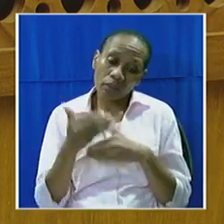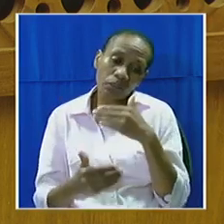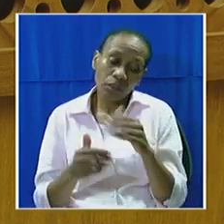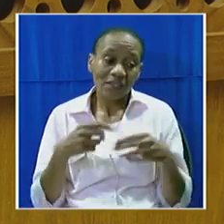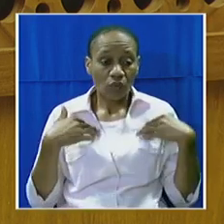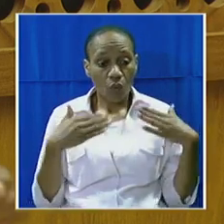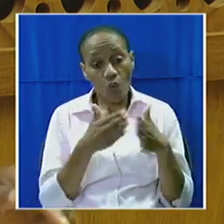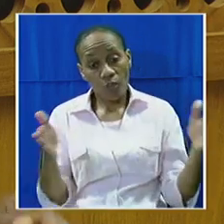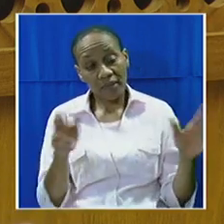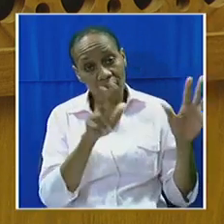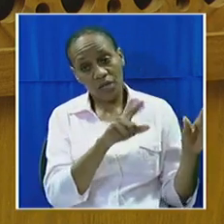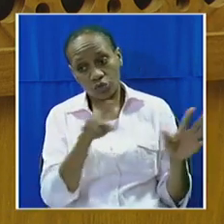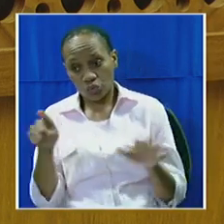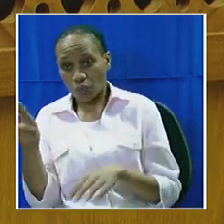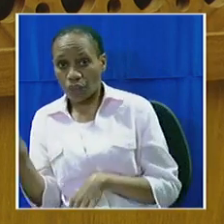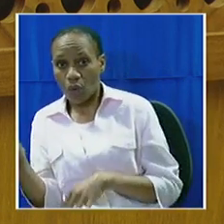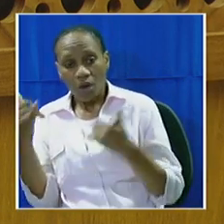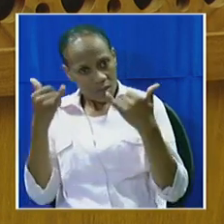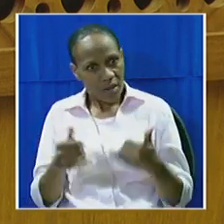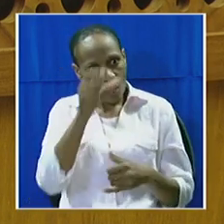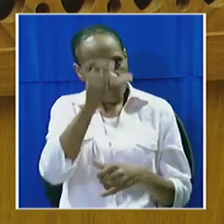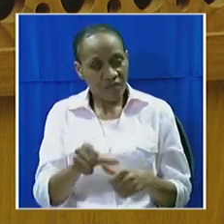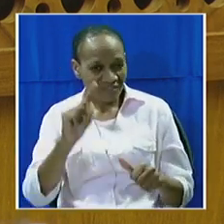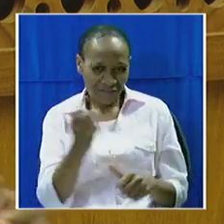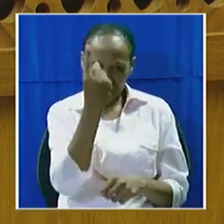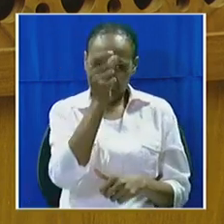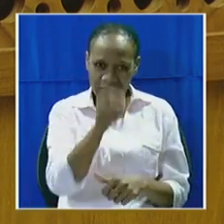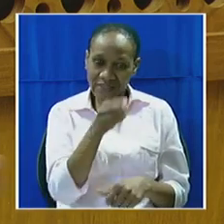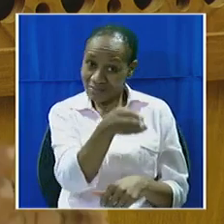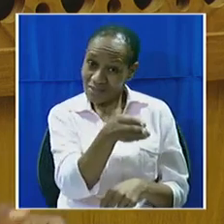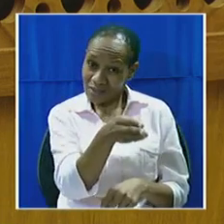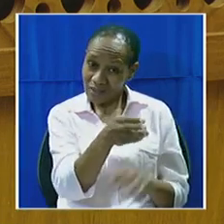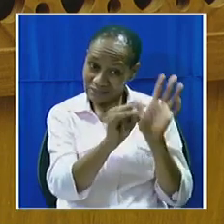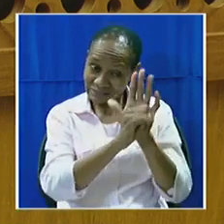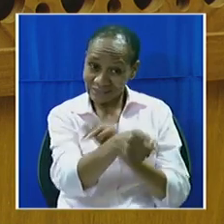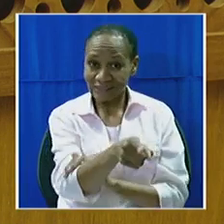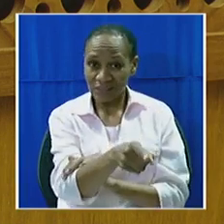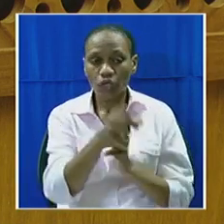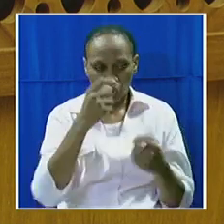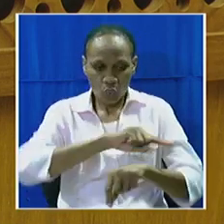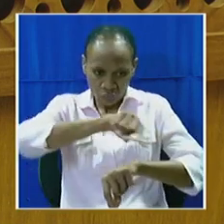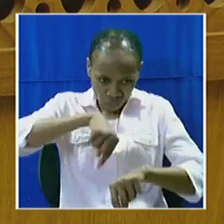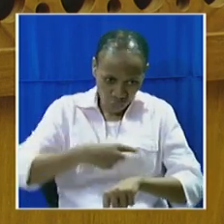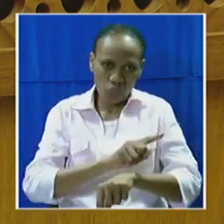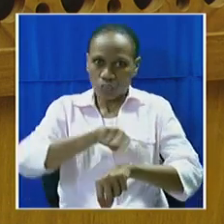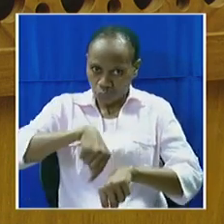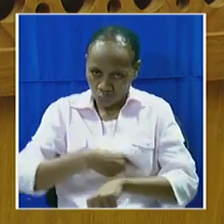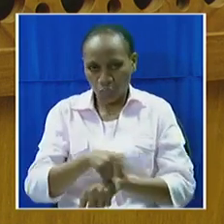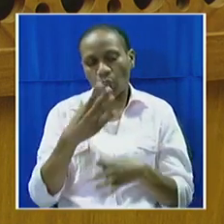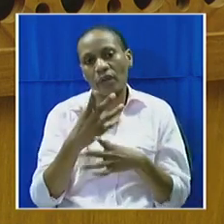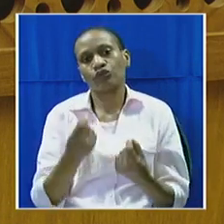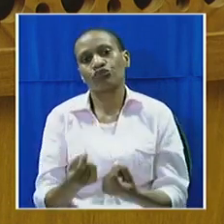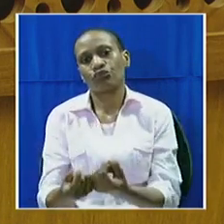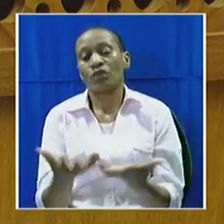8 to 4, but now that the first case has been identified, we're going to be running on a 24-hour basis. So we